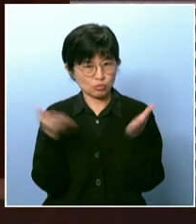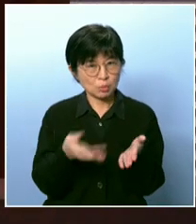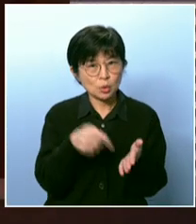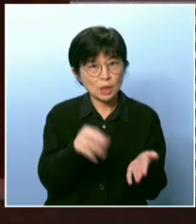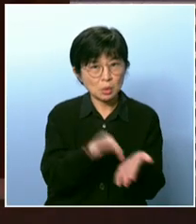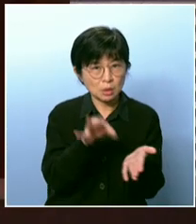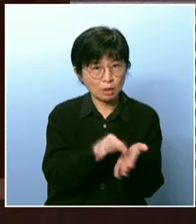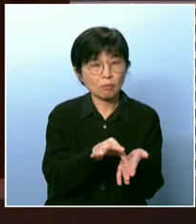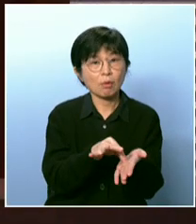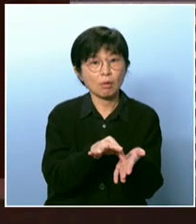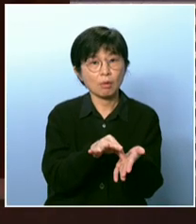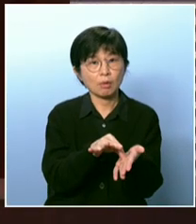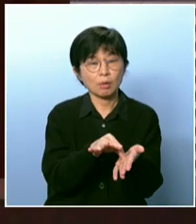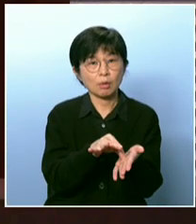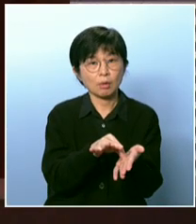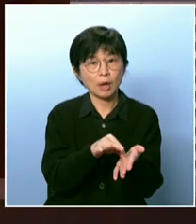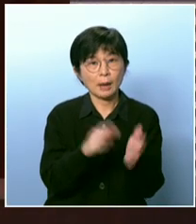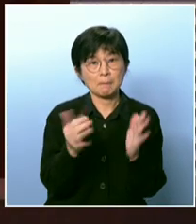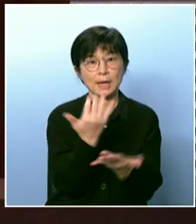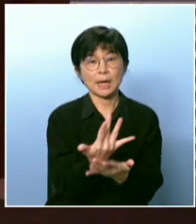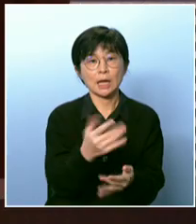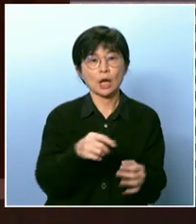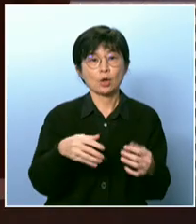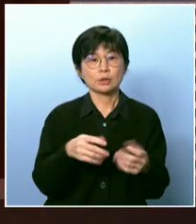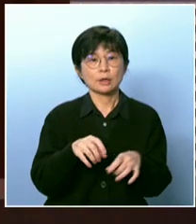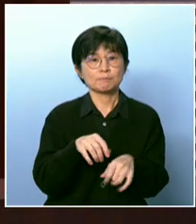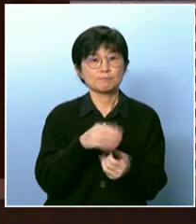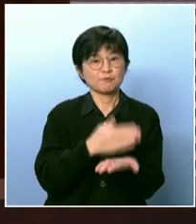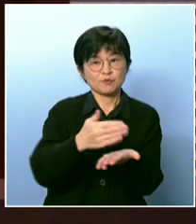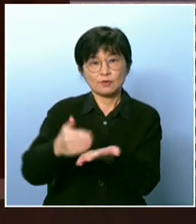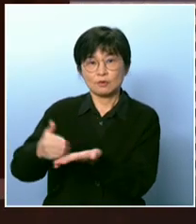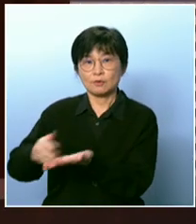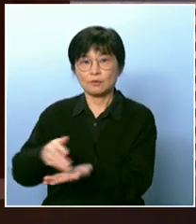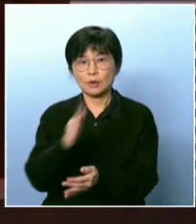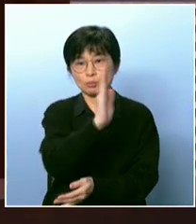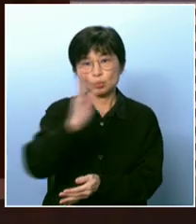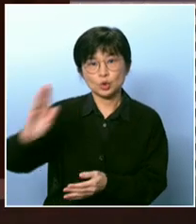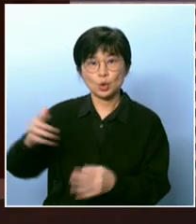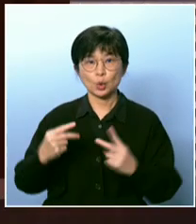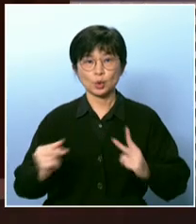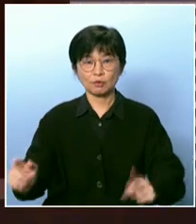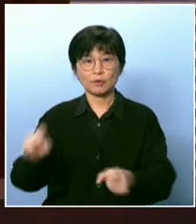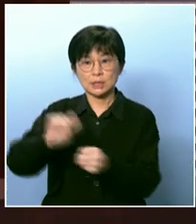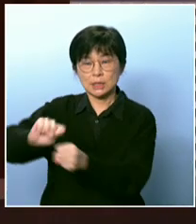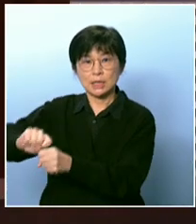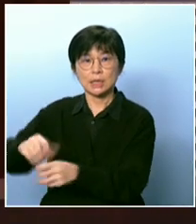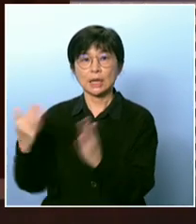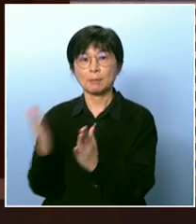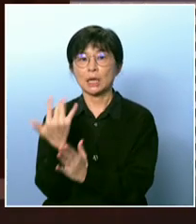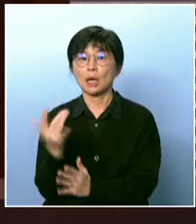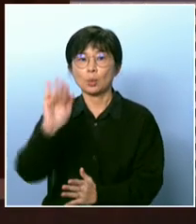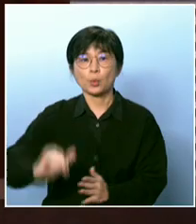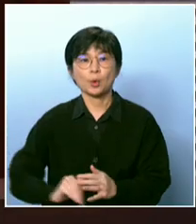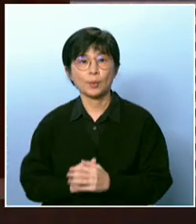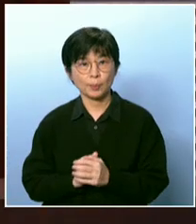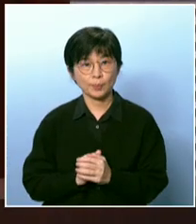in general, as I said earlier, we have a shorter waiting time. We do want to have the